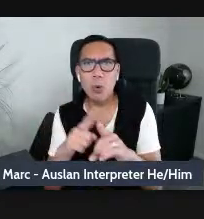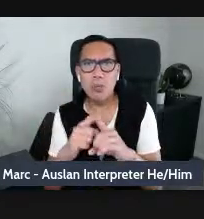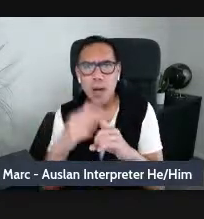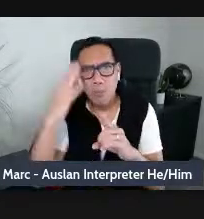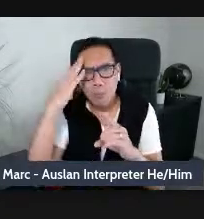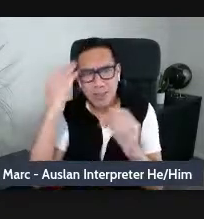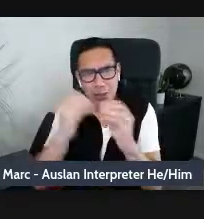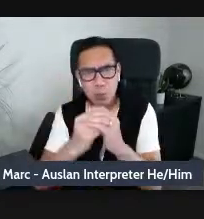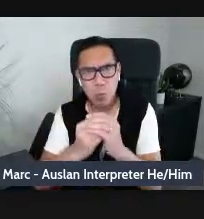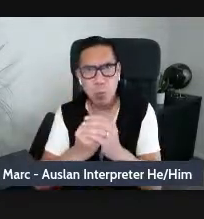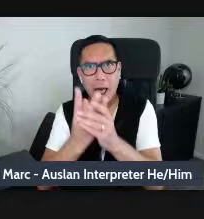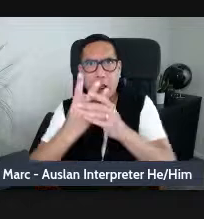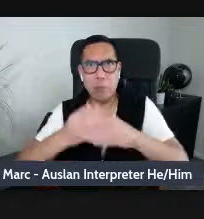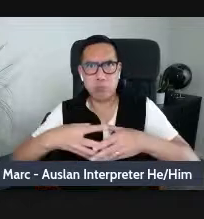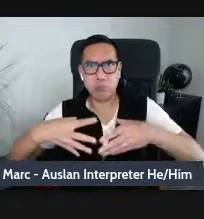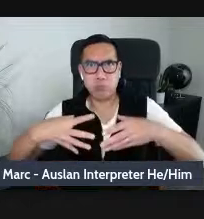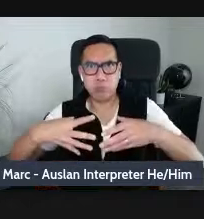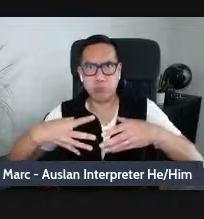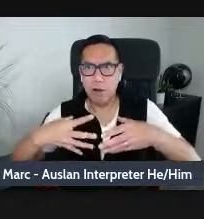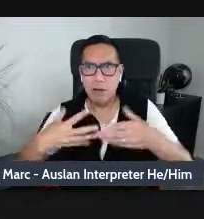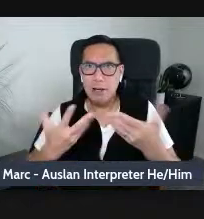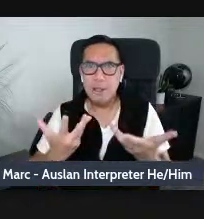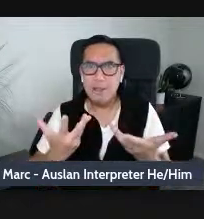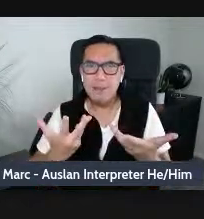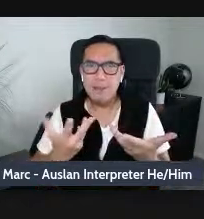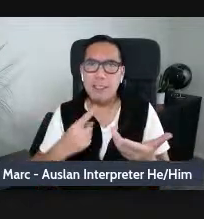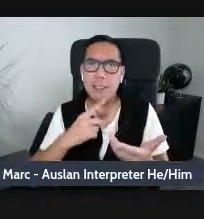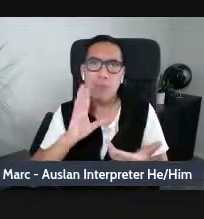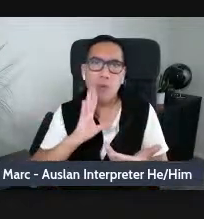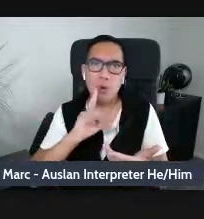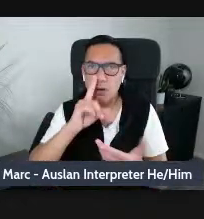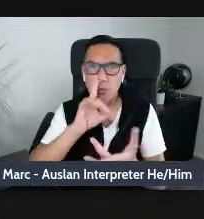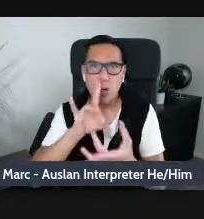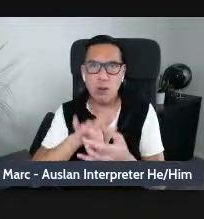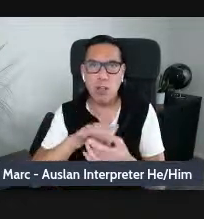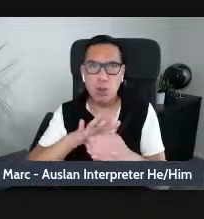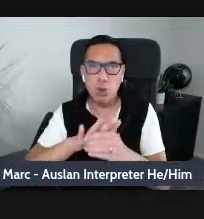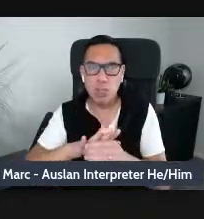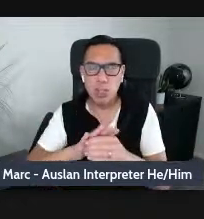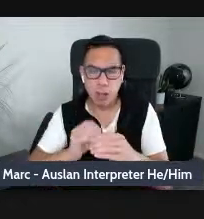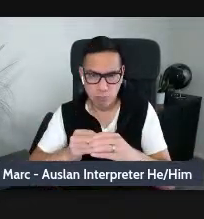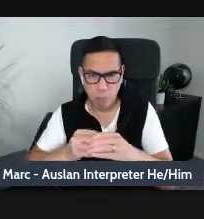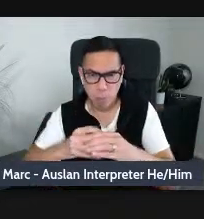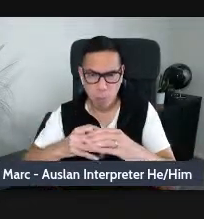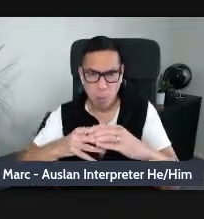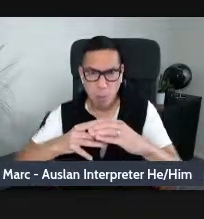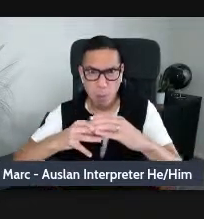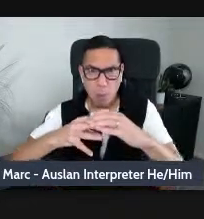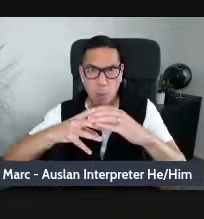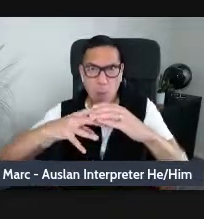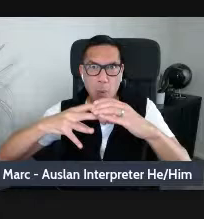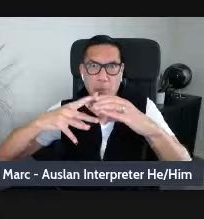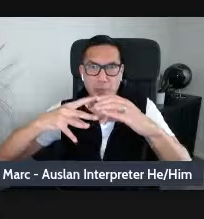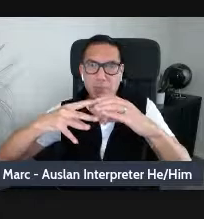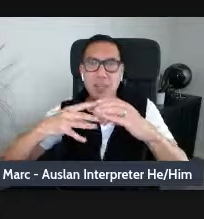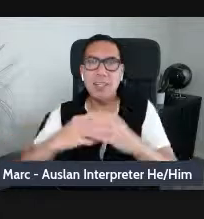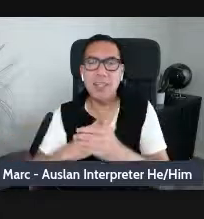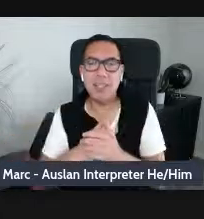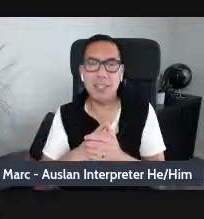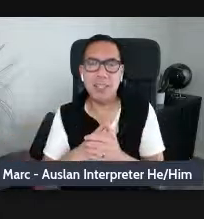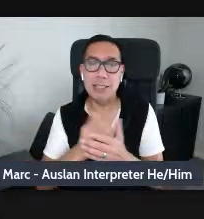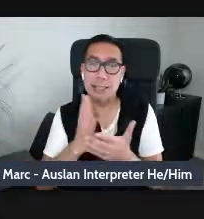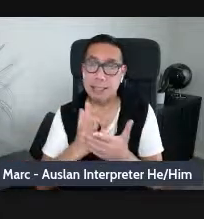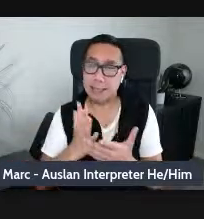before, can be related to pressure rise inside the skull. And excitingly, we did see